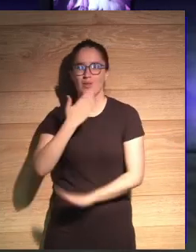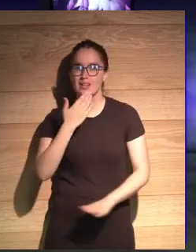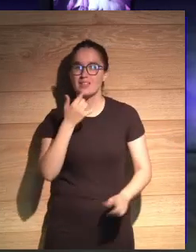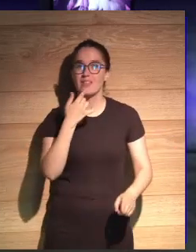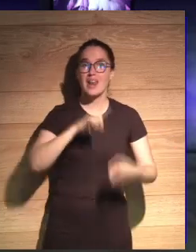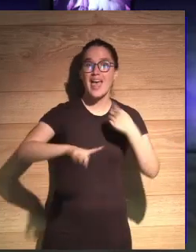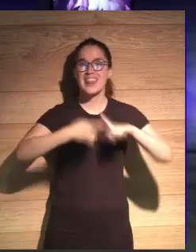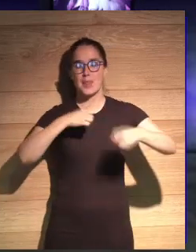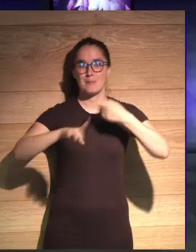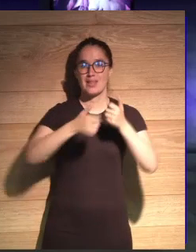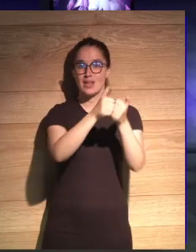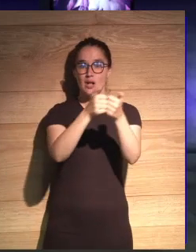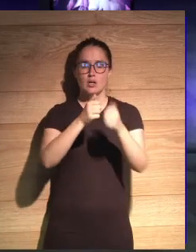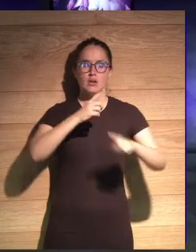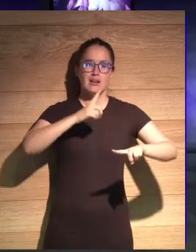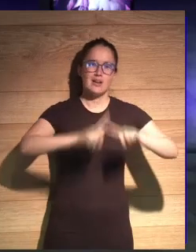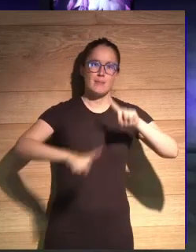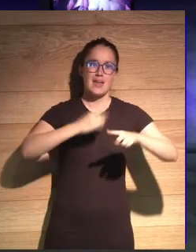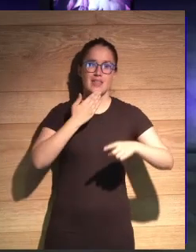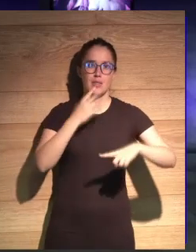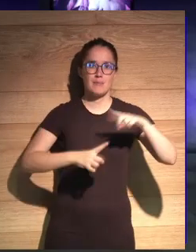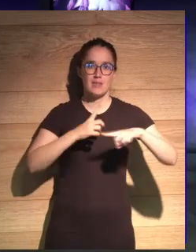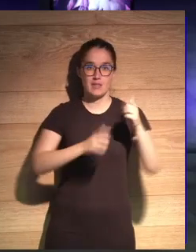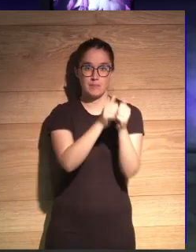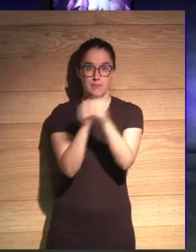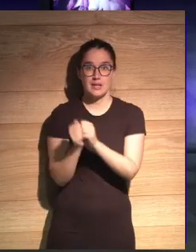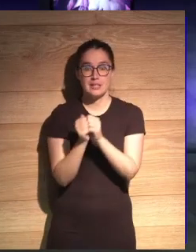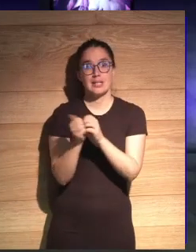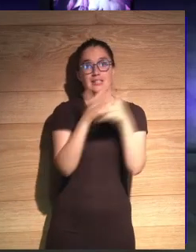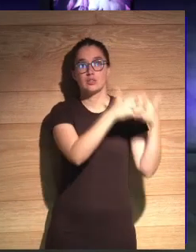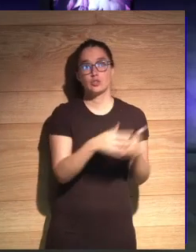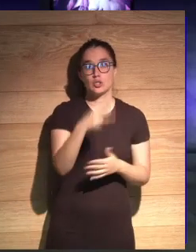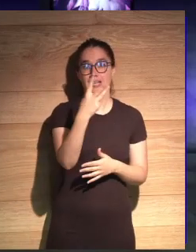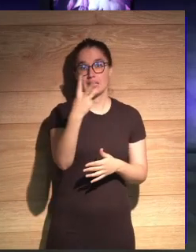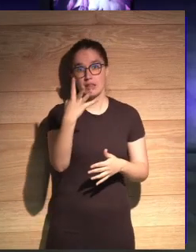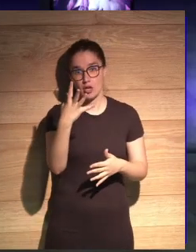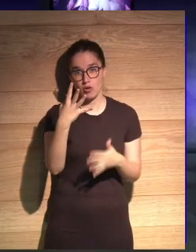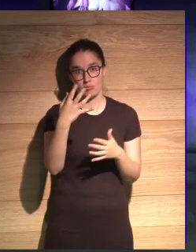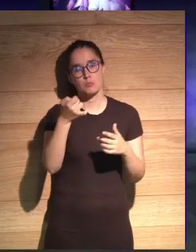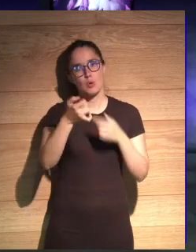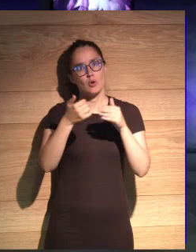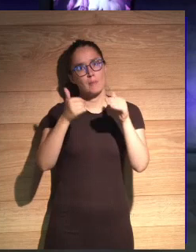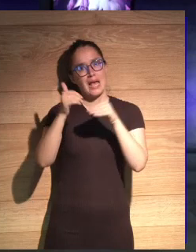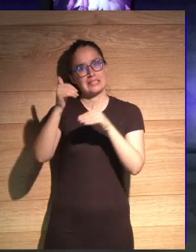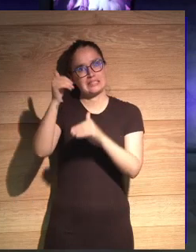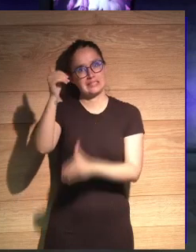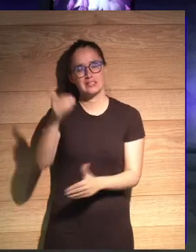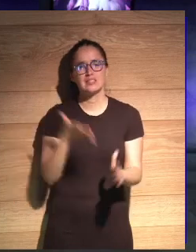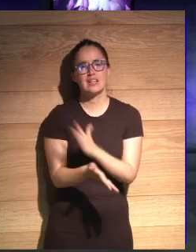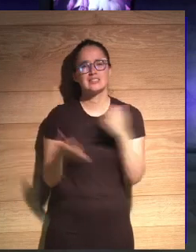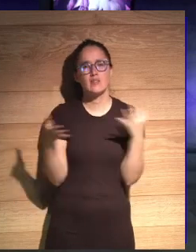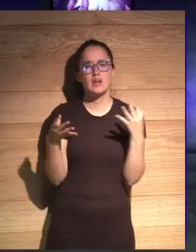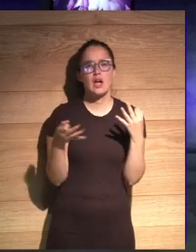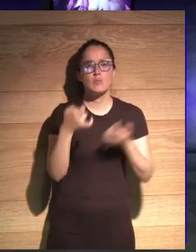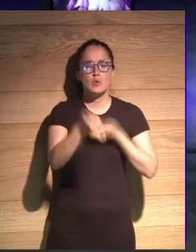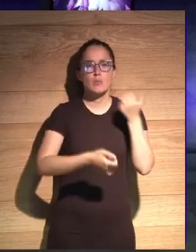According to the Entertainment Software Association, the average age of American gamers is 35 and